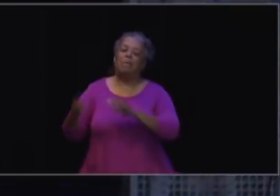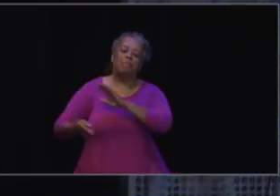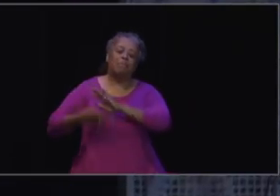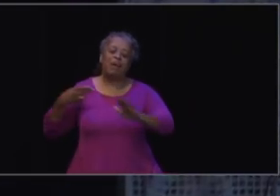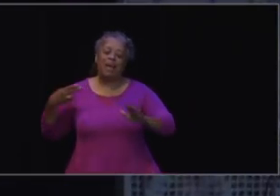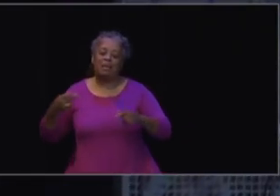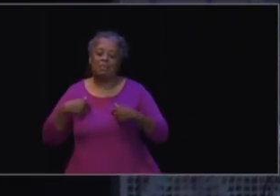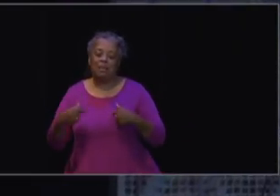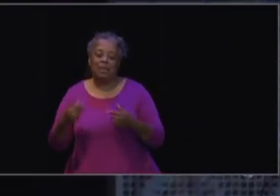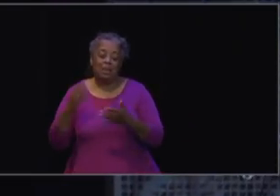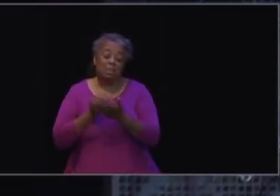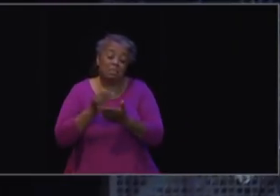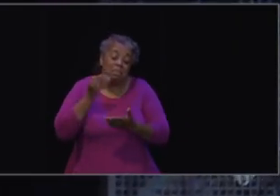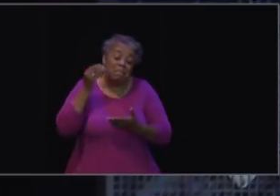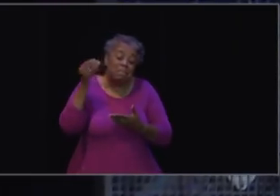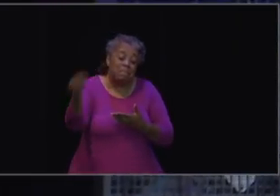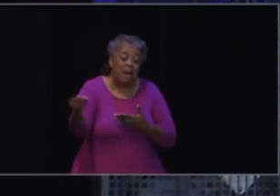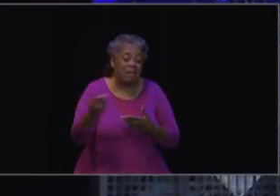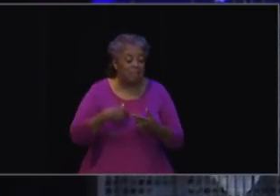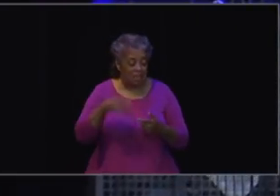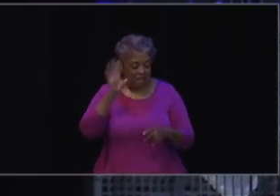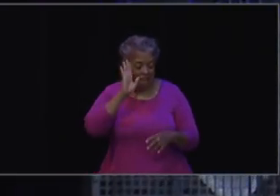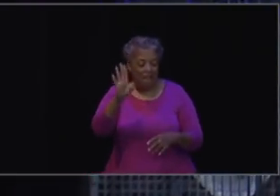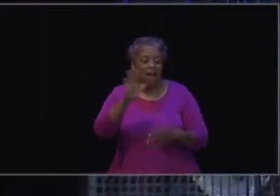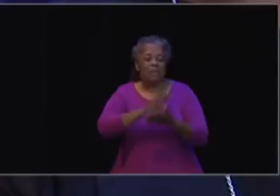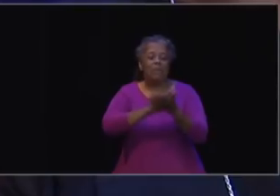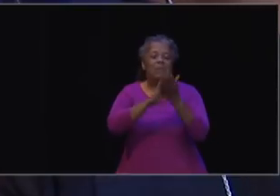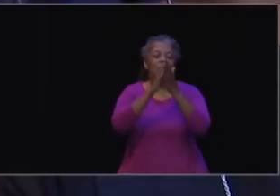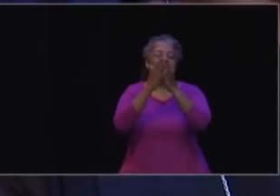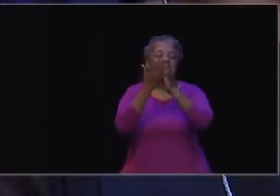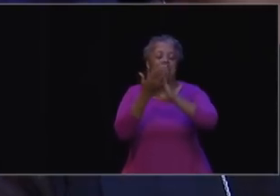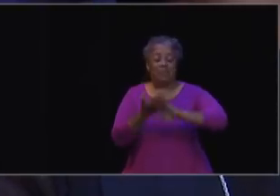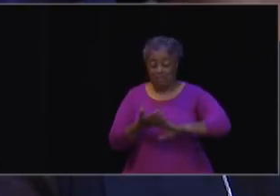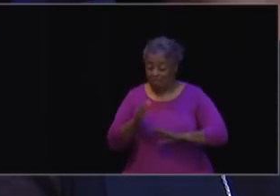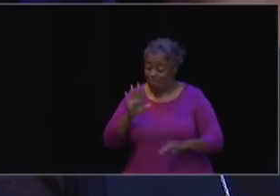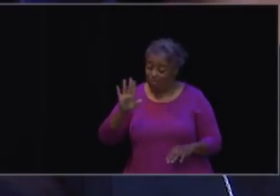Buy me. I'll be. Dow, dow,